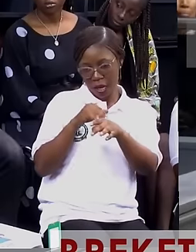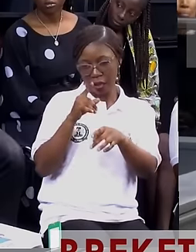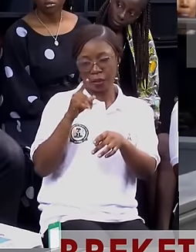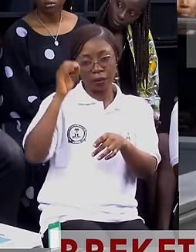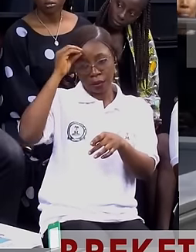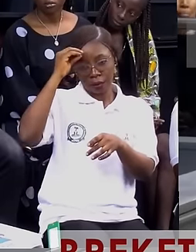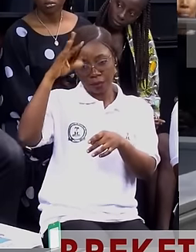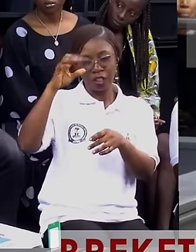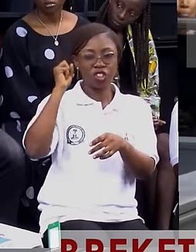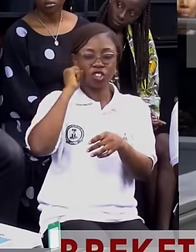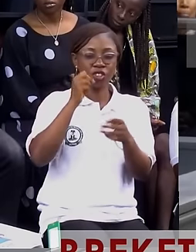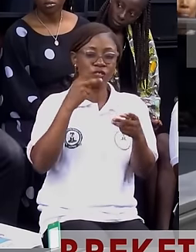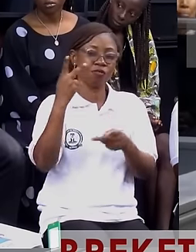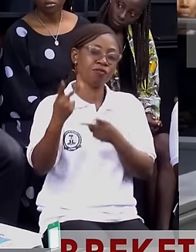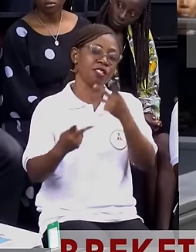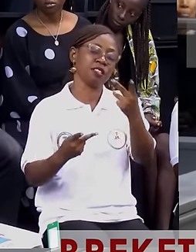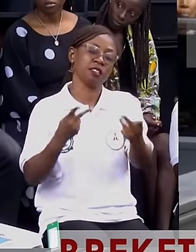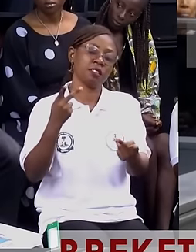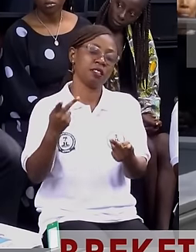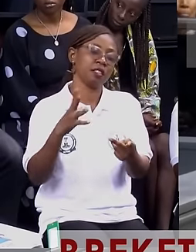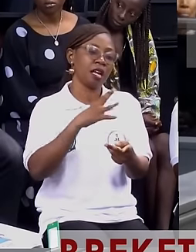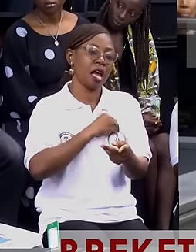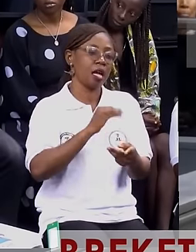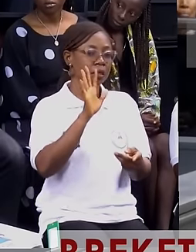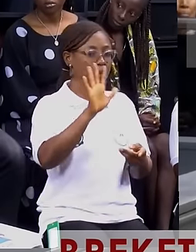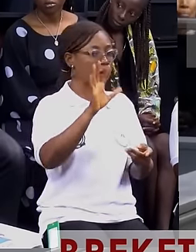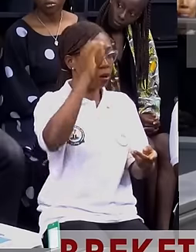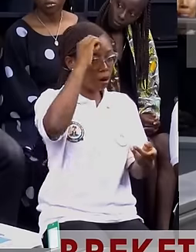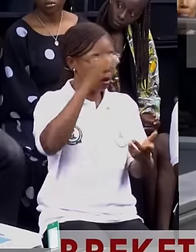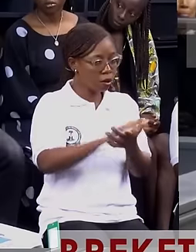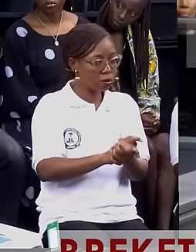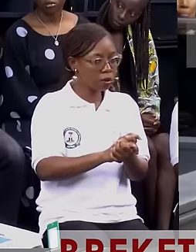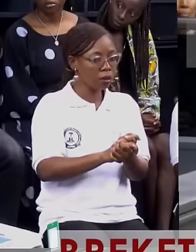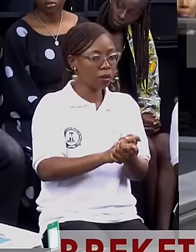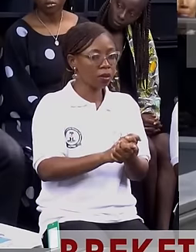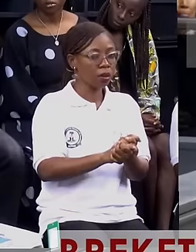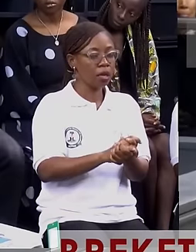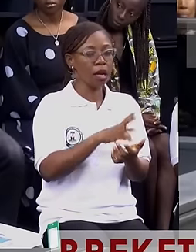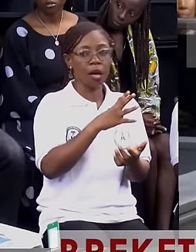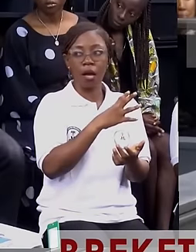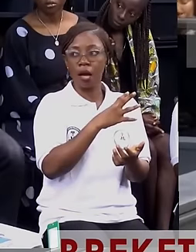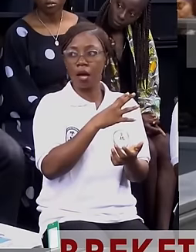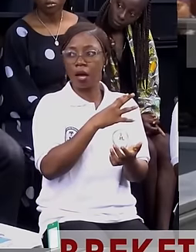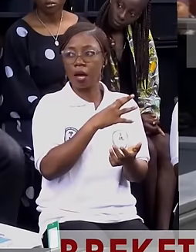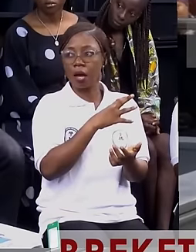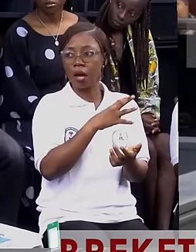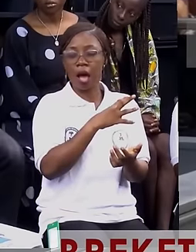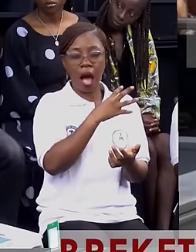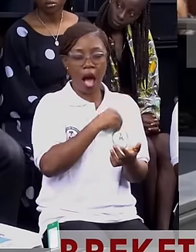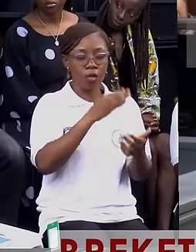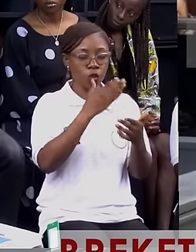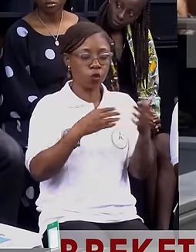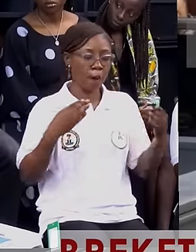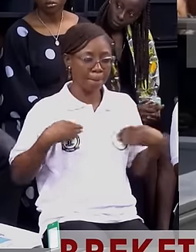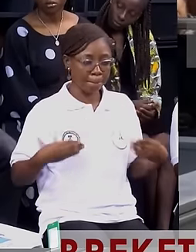where she go visit or the person where she go visit and your husband. And your husband, and the somebody